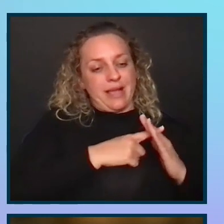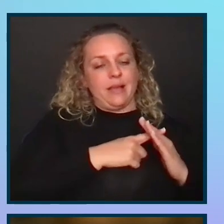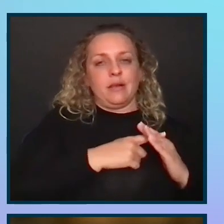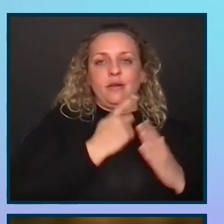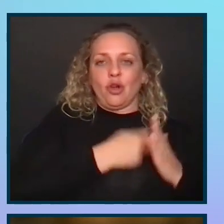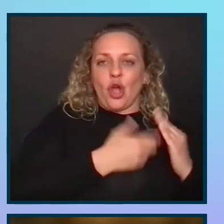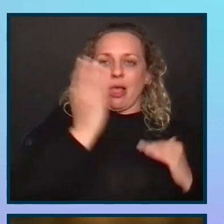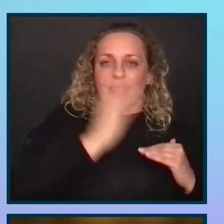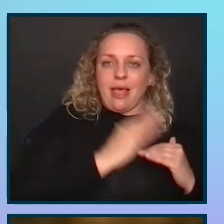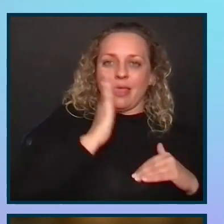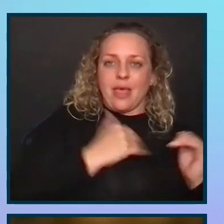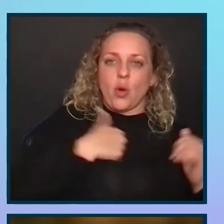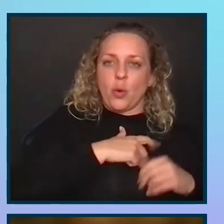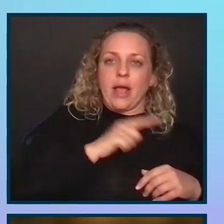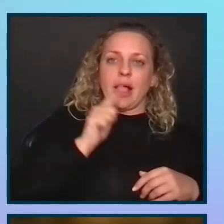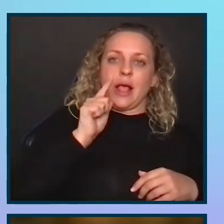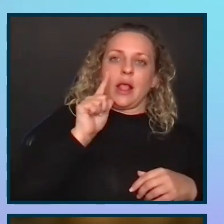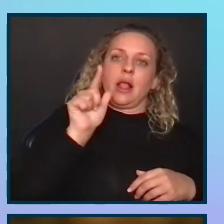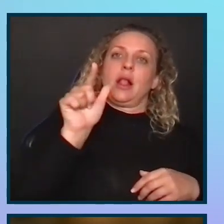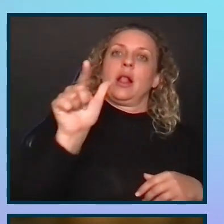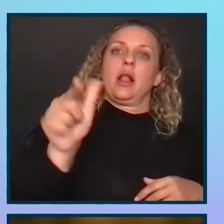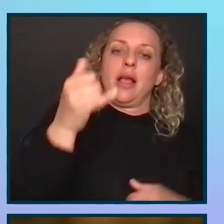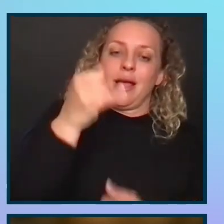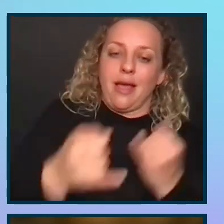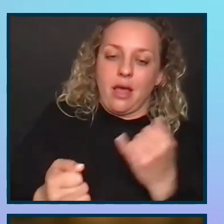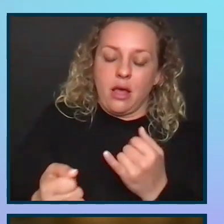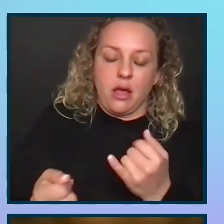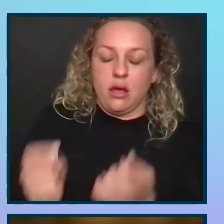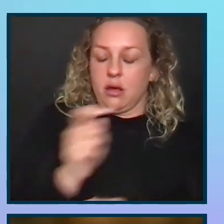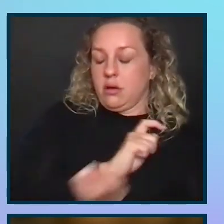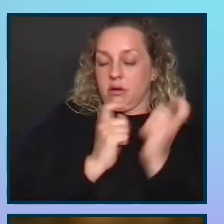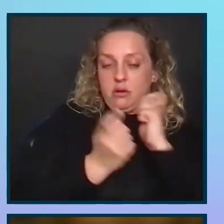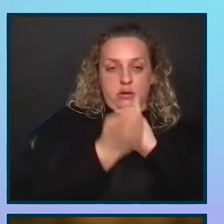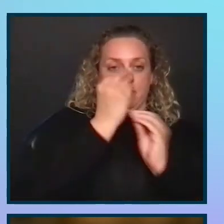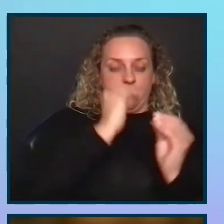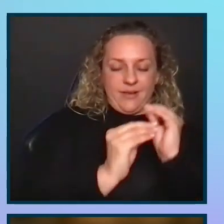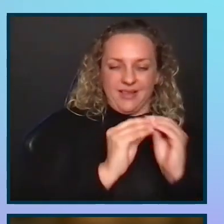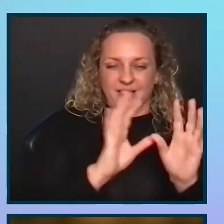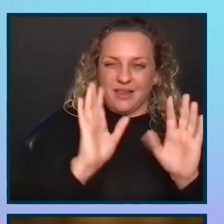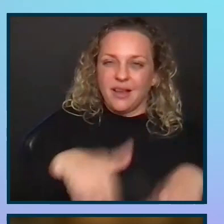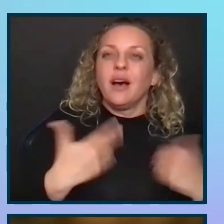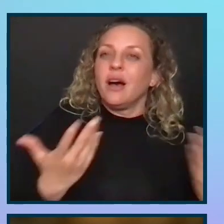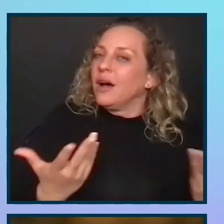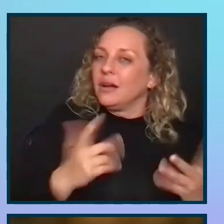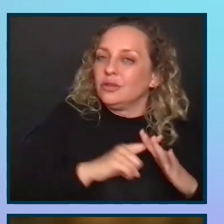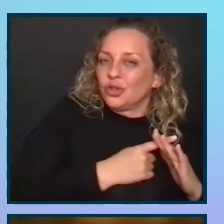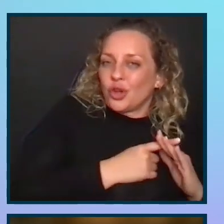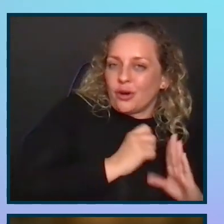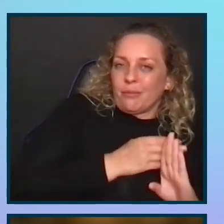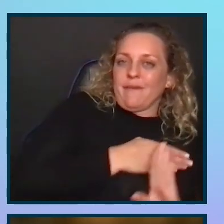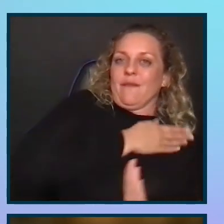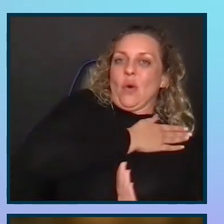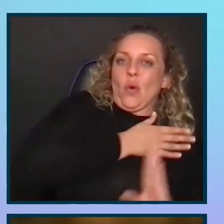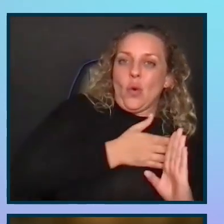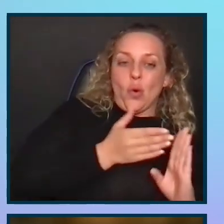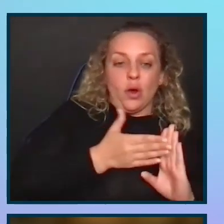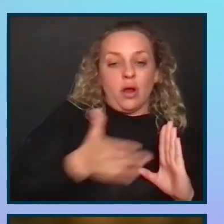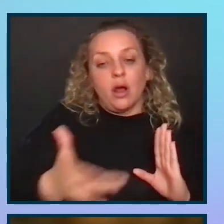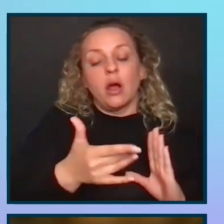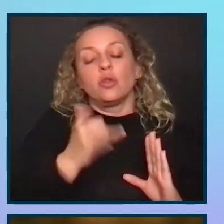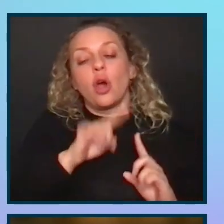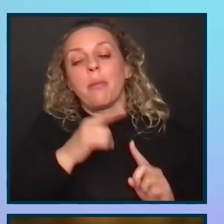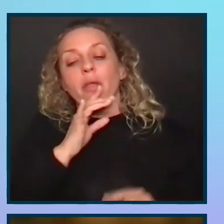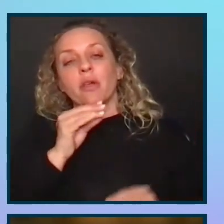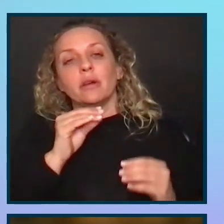less than if we wait till the end to try to retroactively fix it. We also know that when we talked about the numbers of